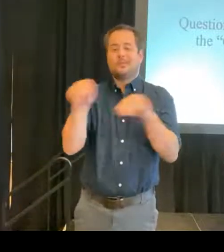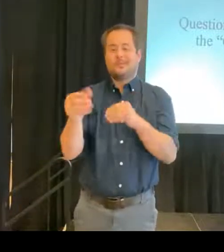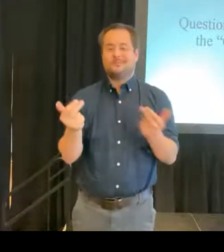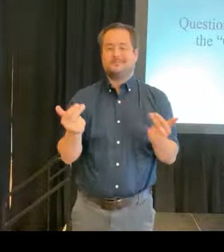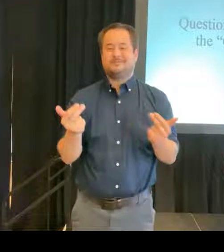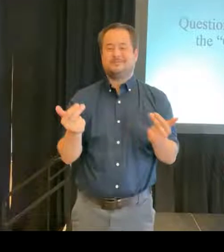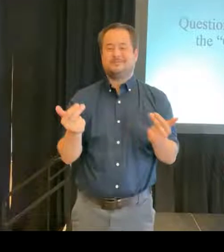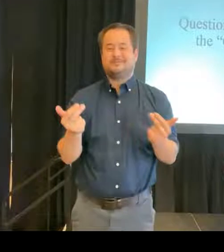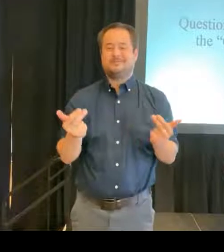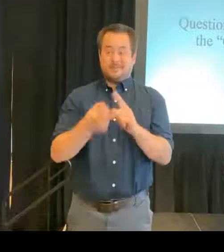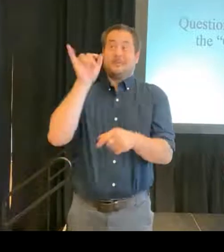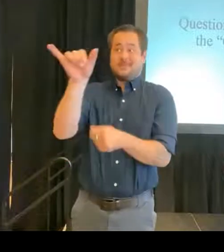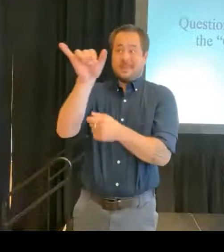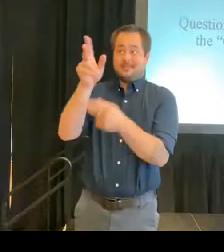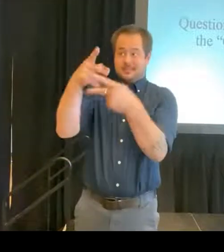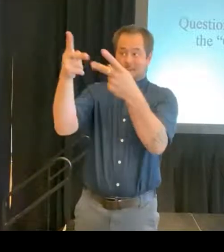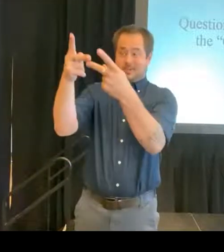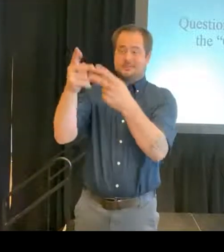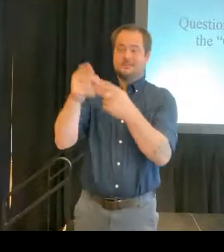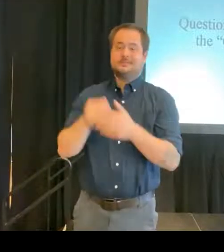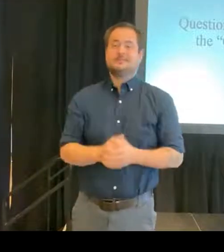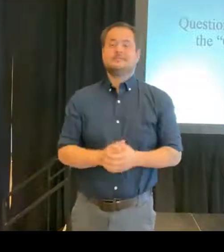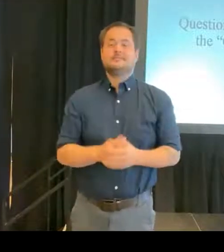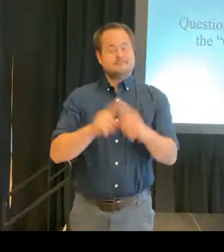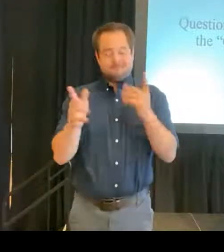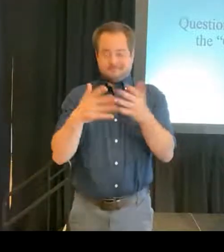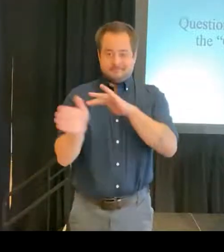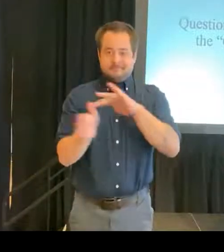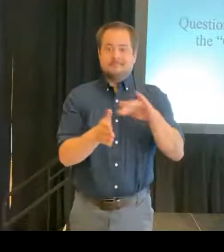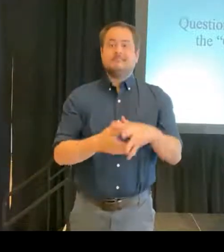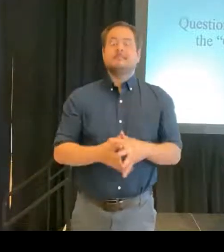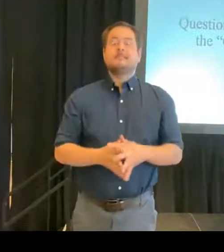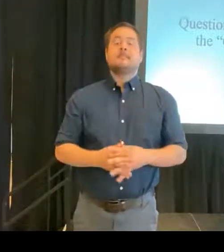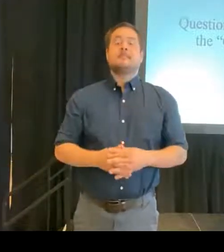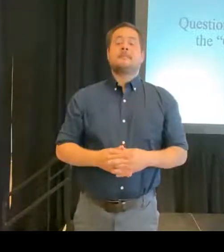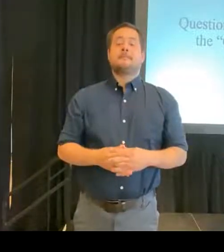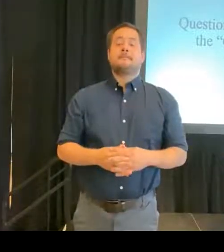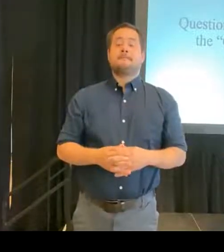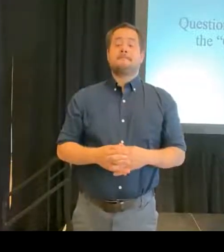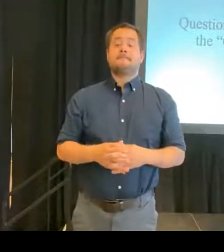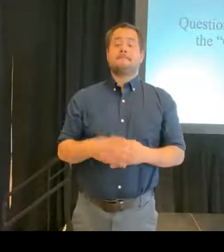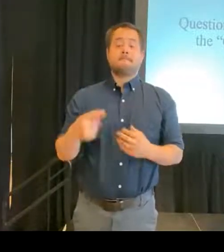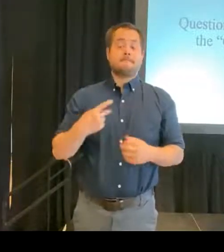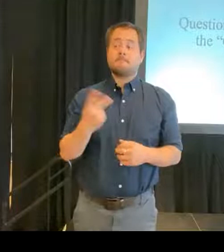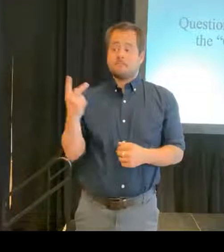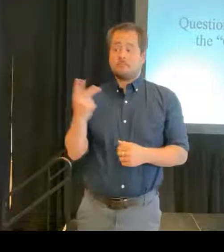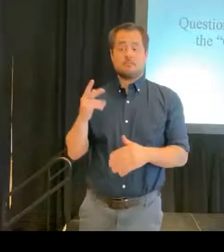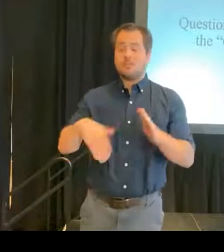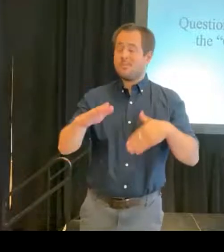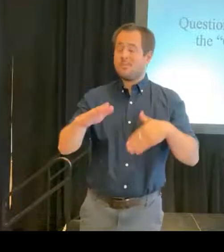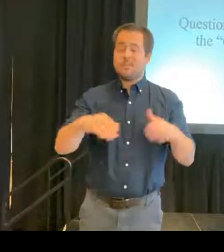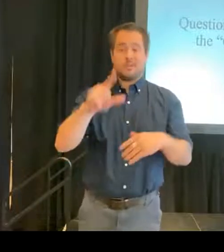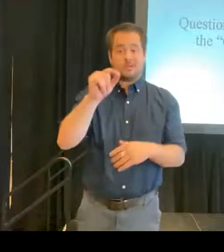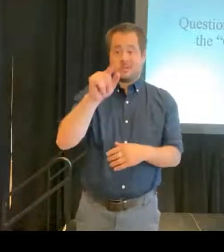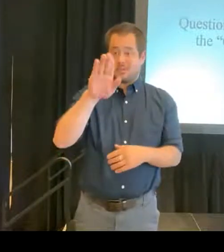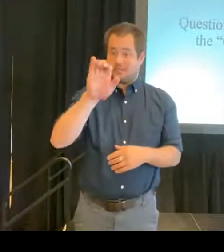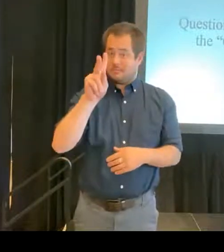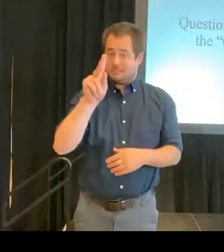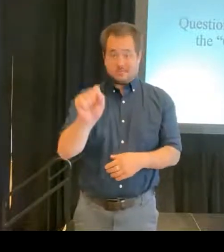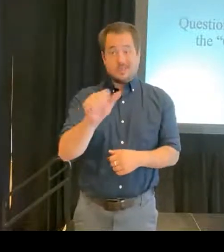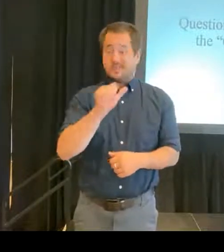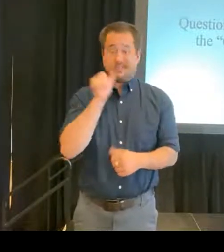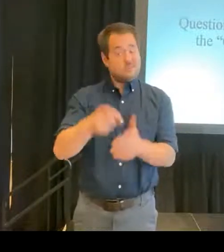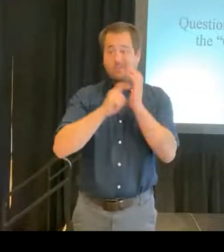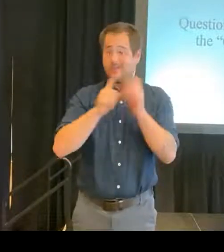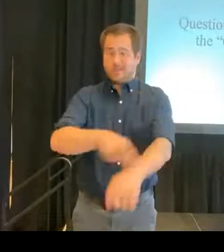from that location. But anyway, with the walking, we walked 20 blocks, and it didn't take long,